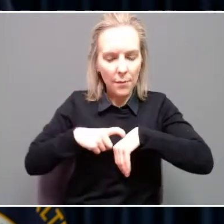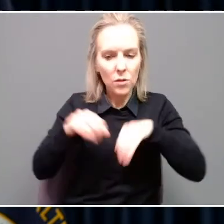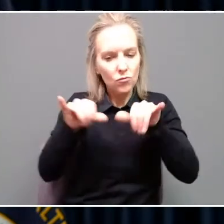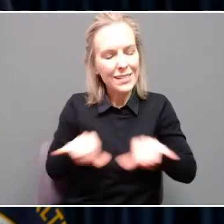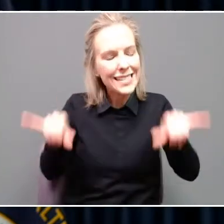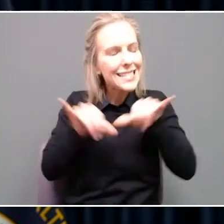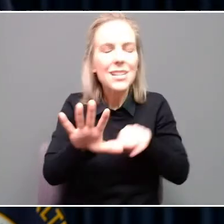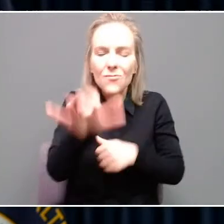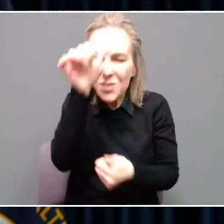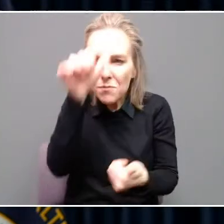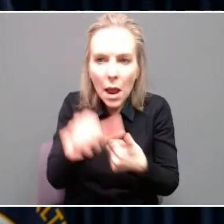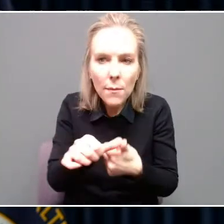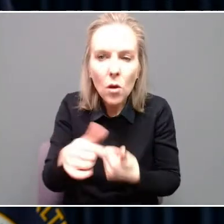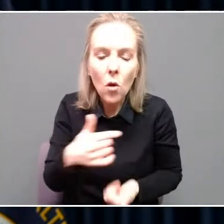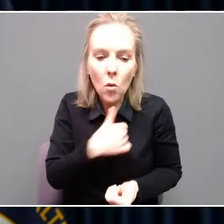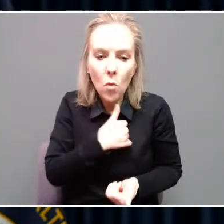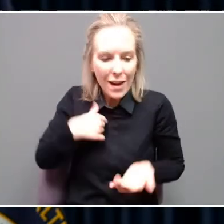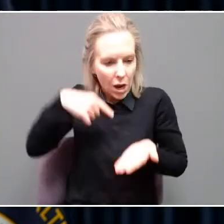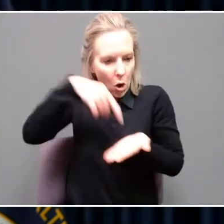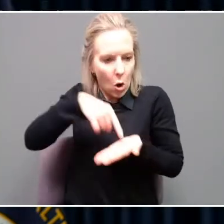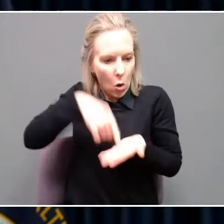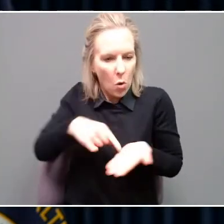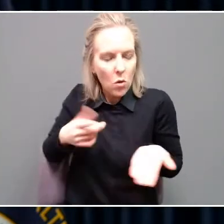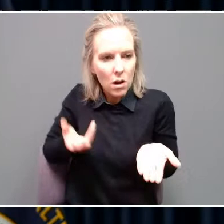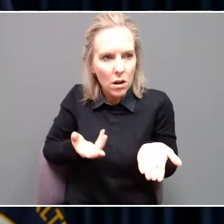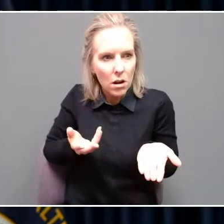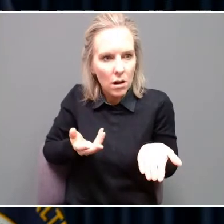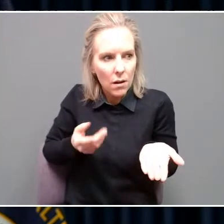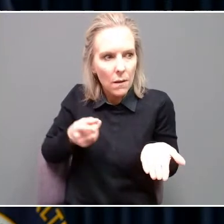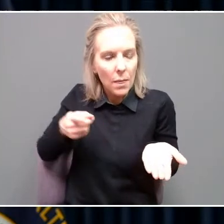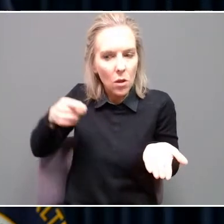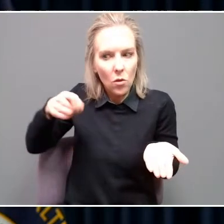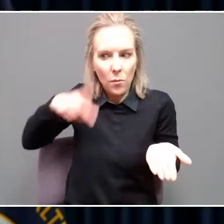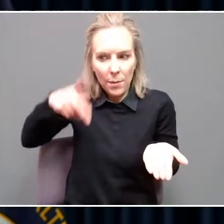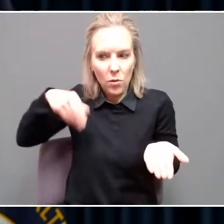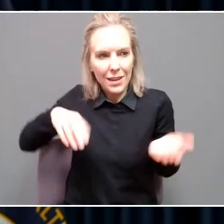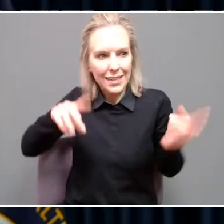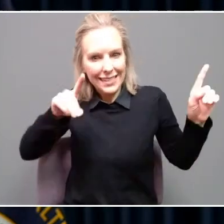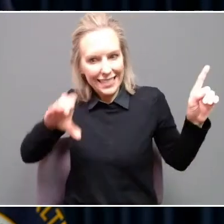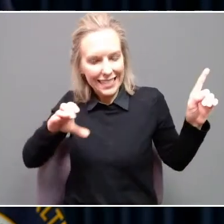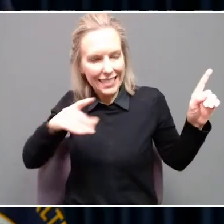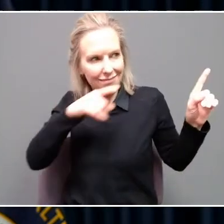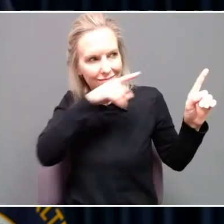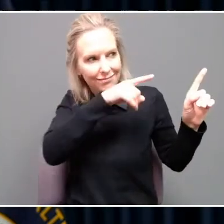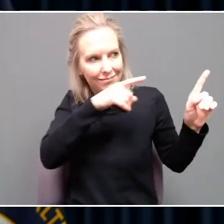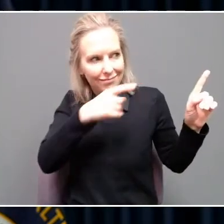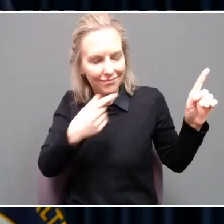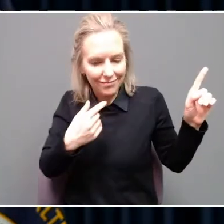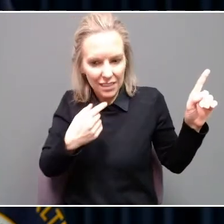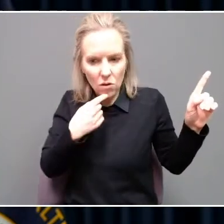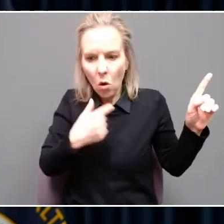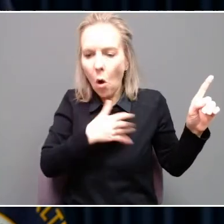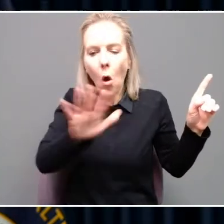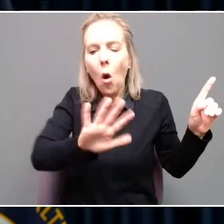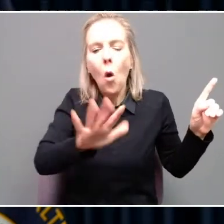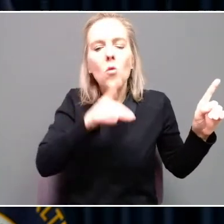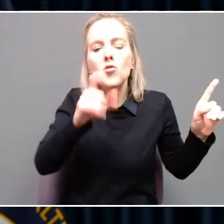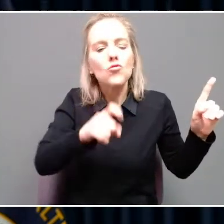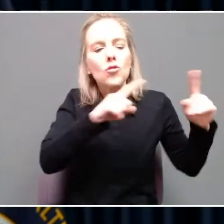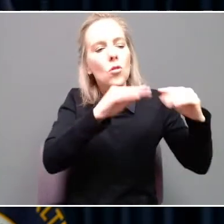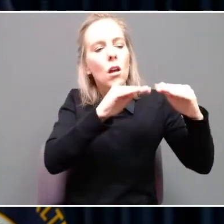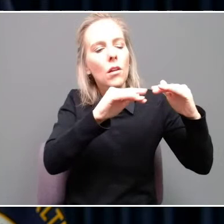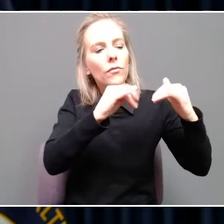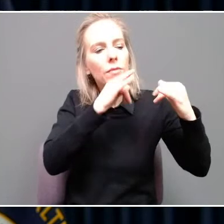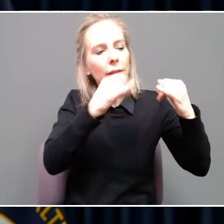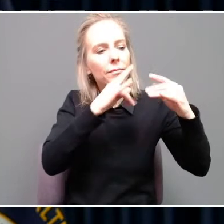this is just what we owe. So there's a group of folks in DC that are saying that we shouldn't raise the ceiling and default